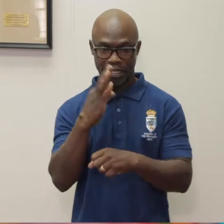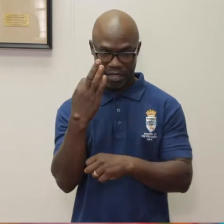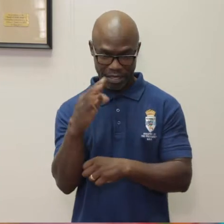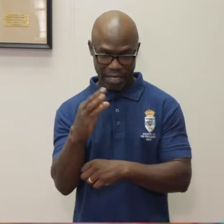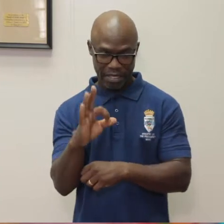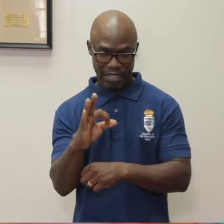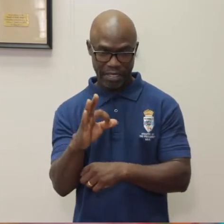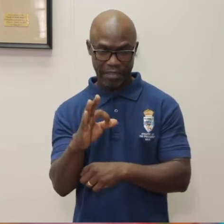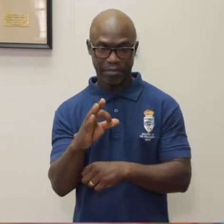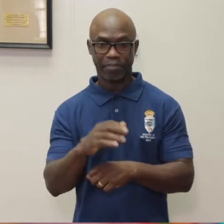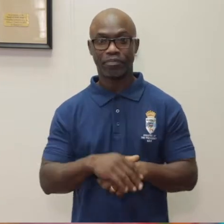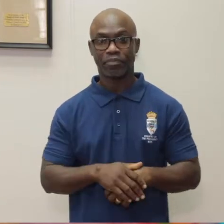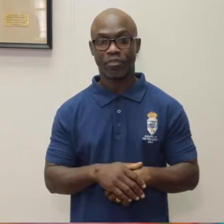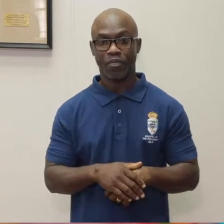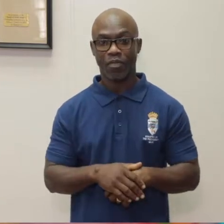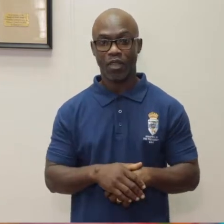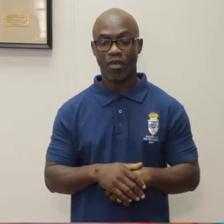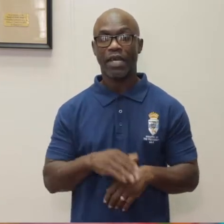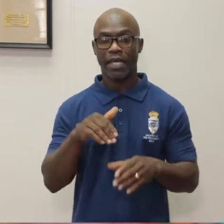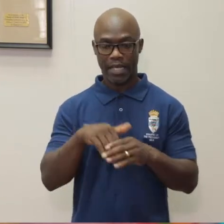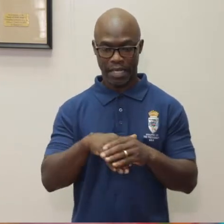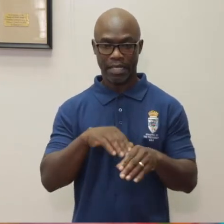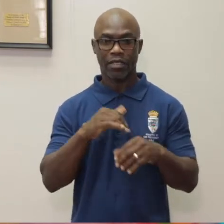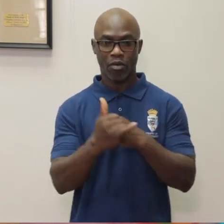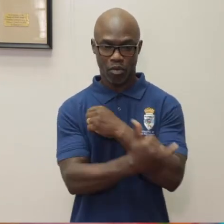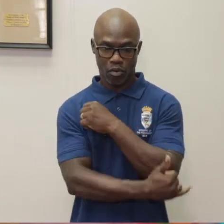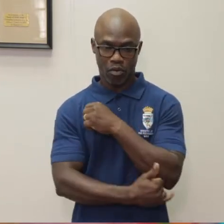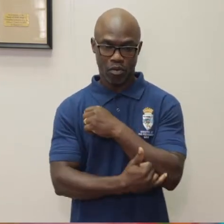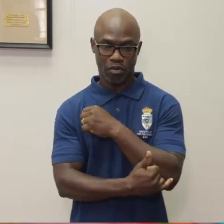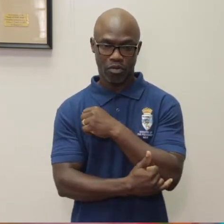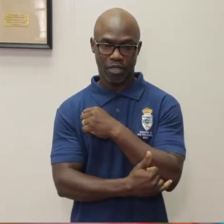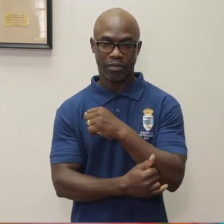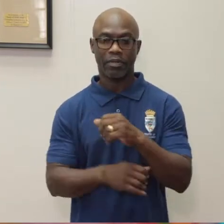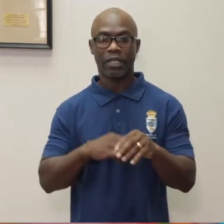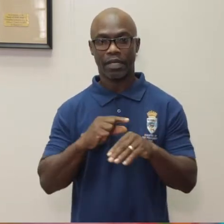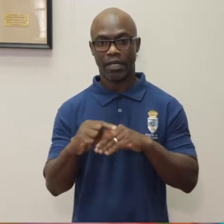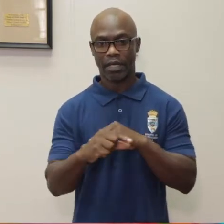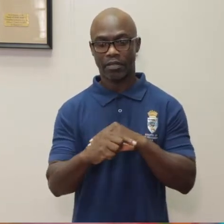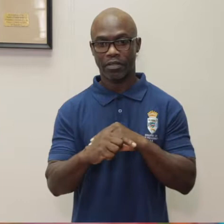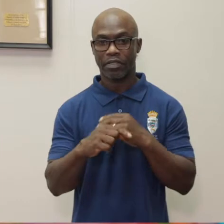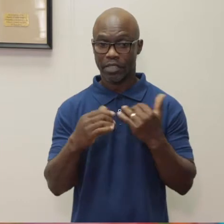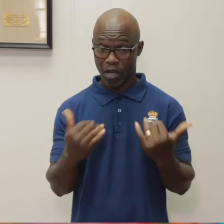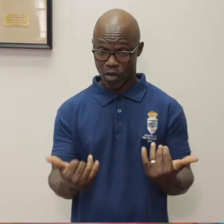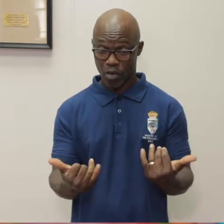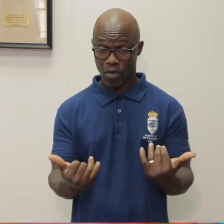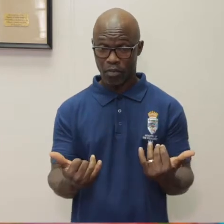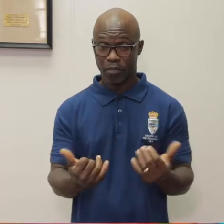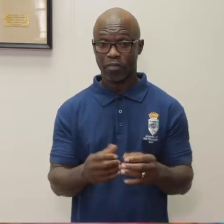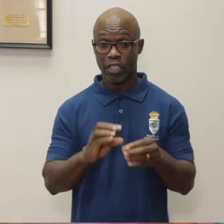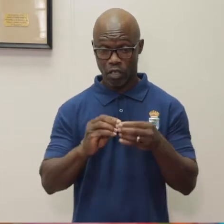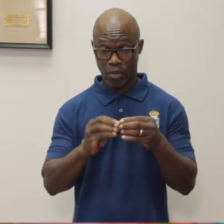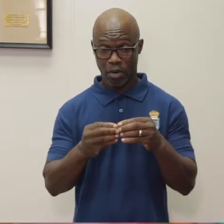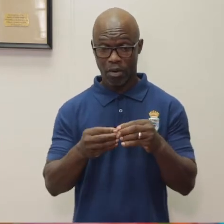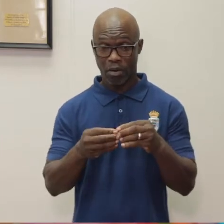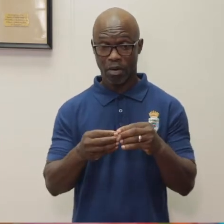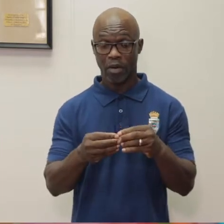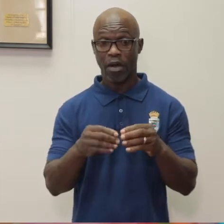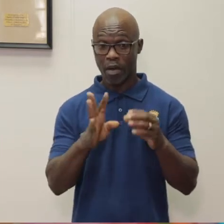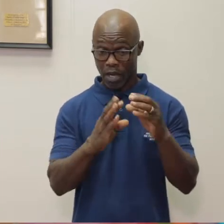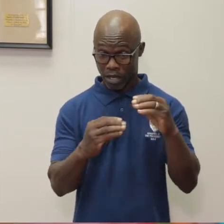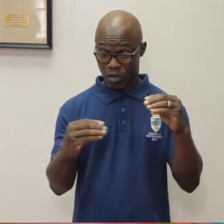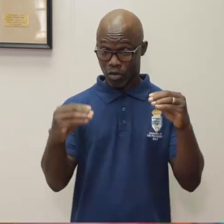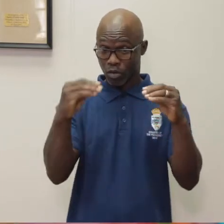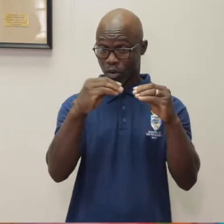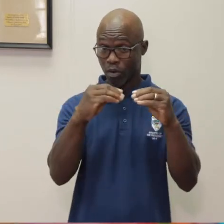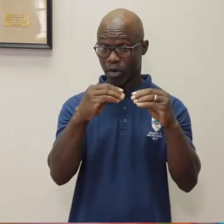disease in our country. So here are today's numbers. The total number